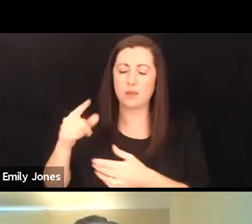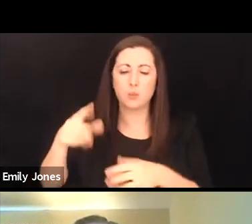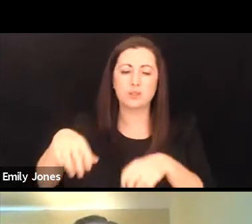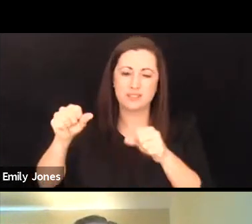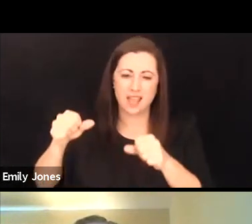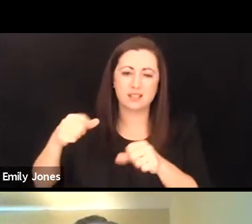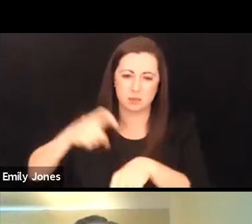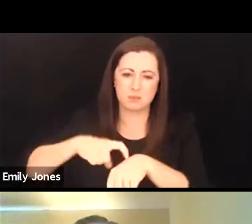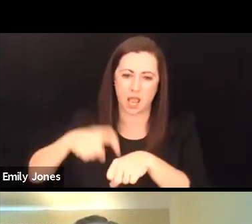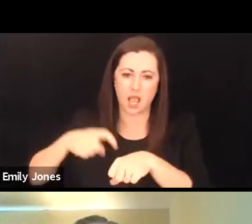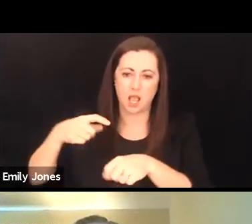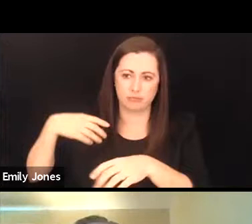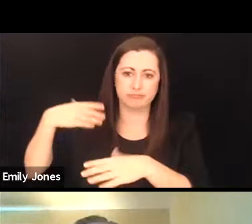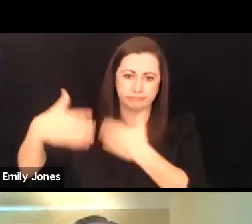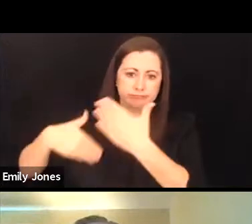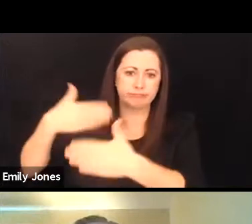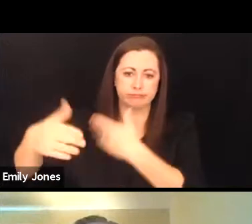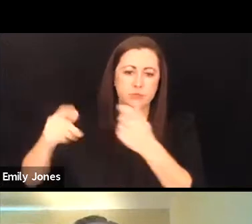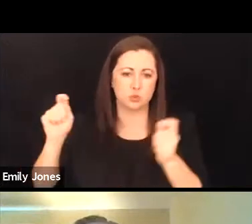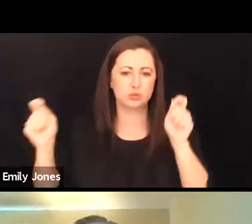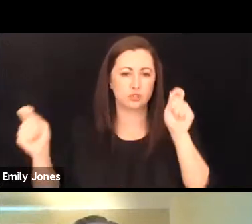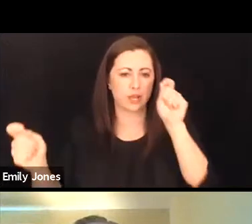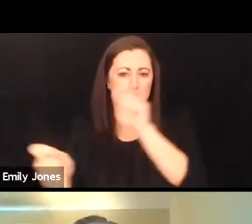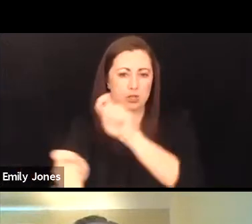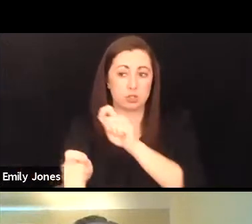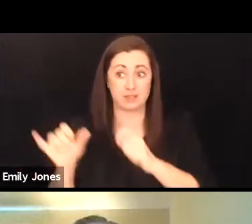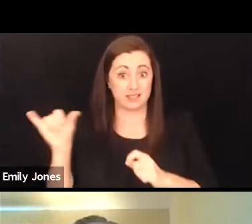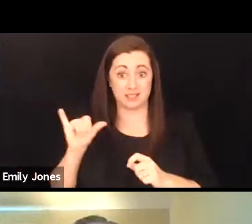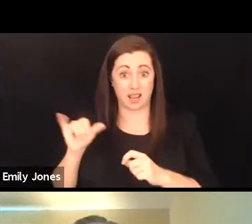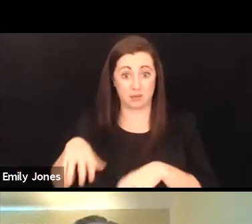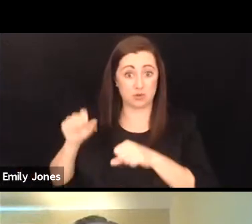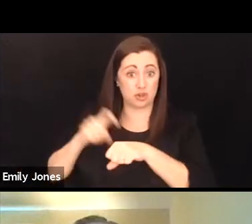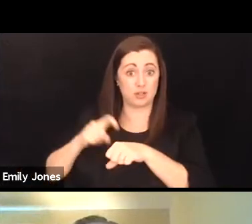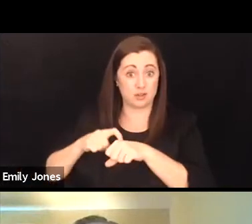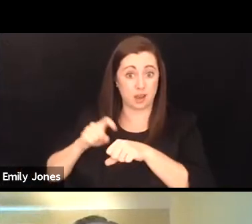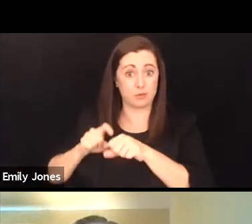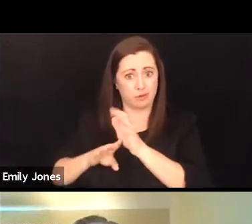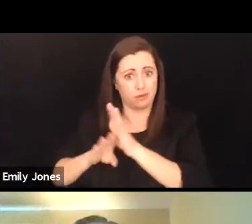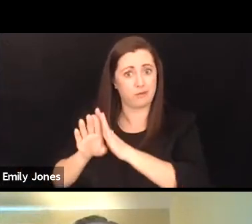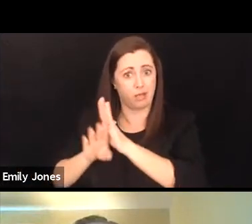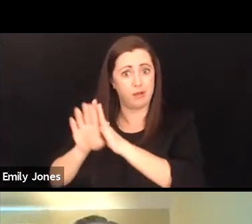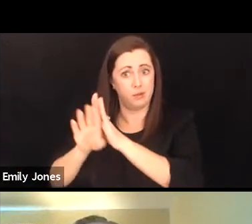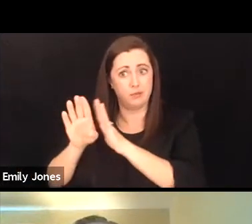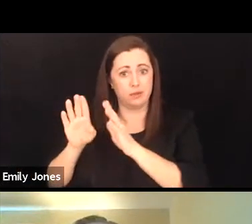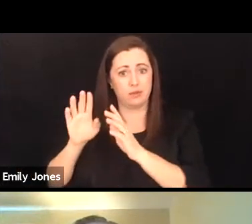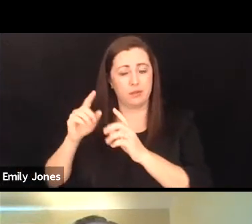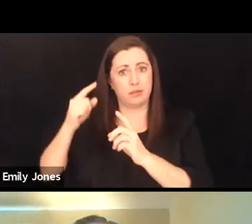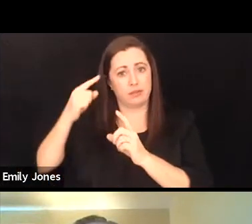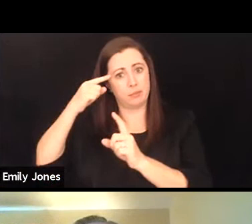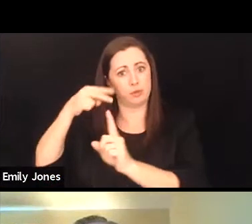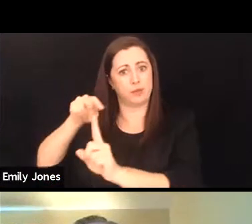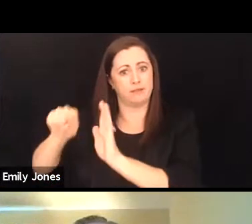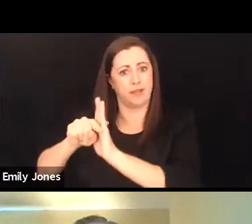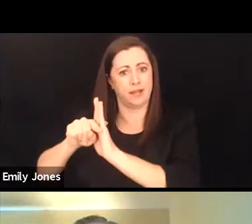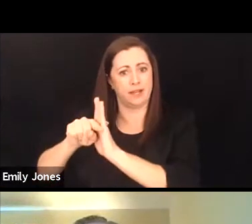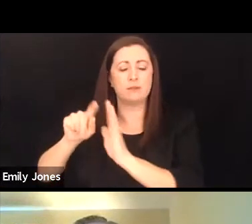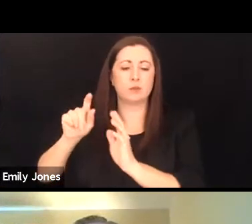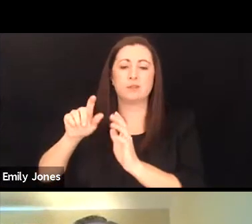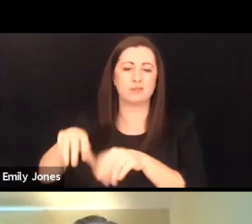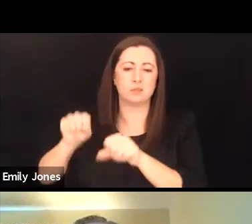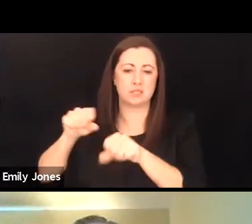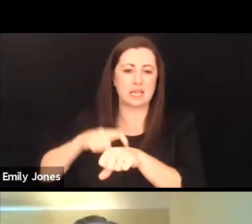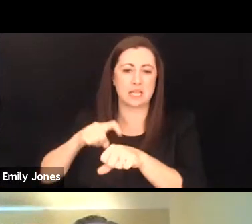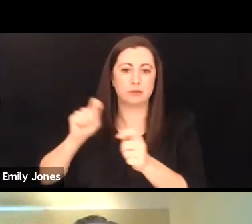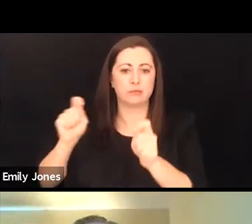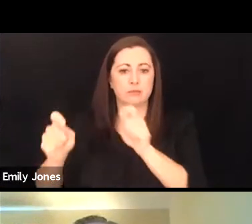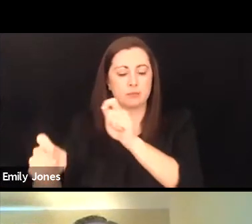those perspectives, though, just like it did when to develop the perspectives. You know, we had to negate all these centuries, so it's going to take a little while to